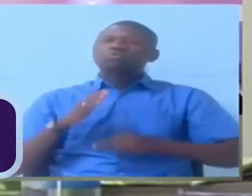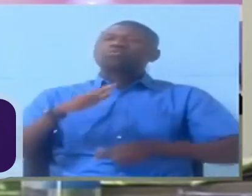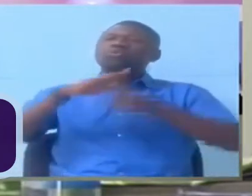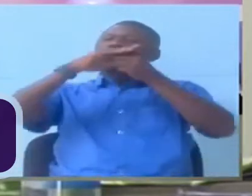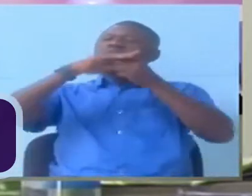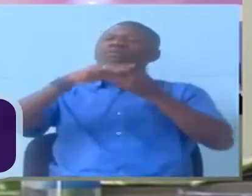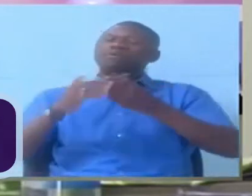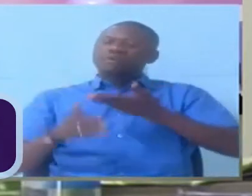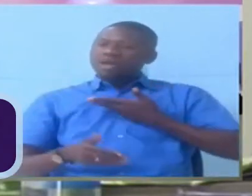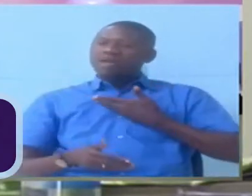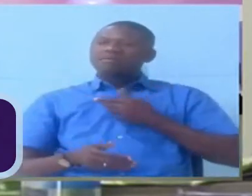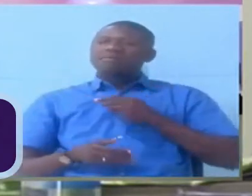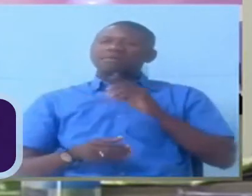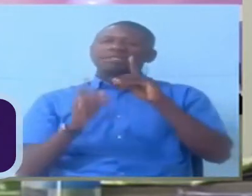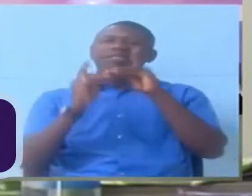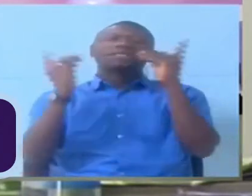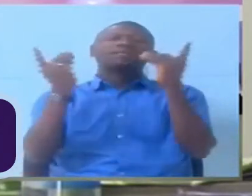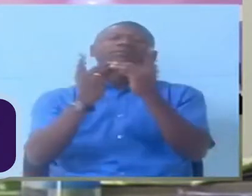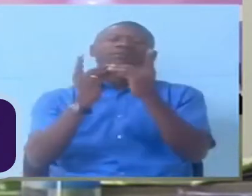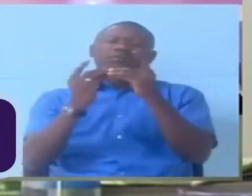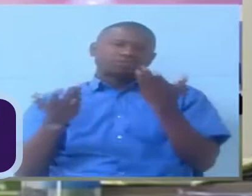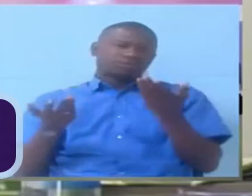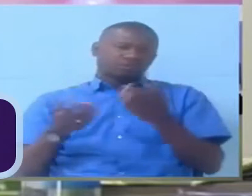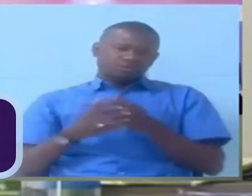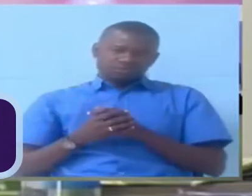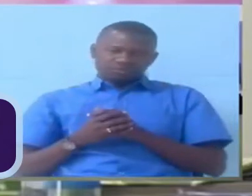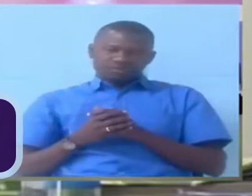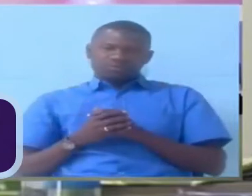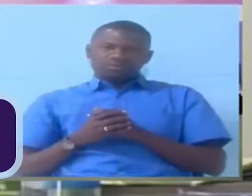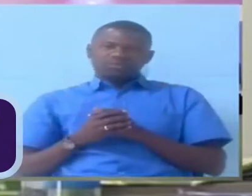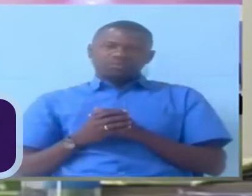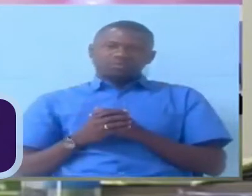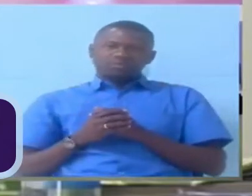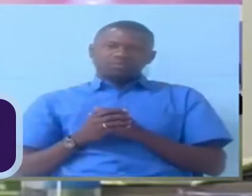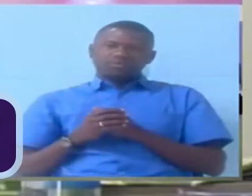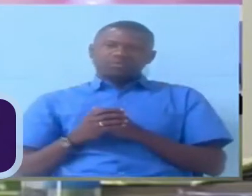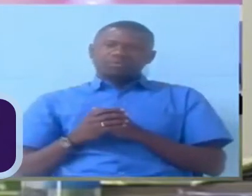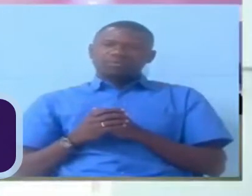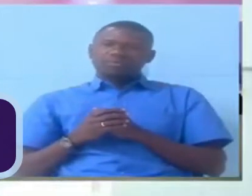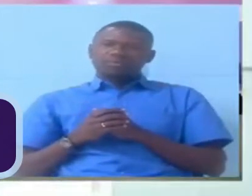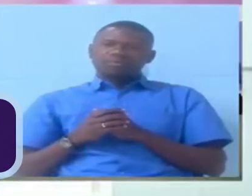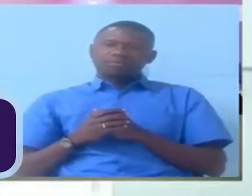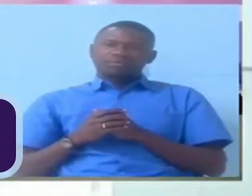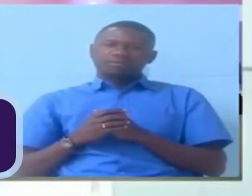Pity fata ta nyonya dolong, biye mutalala.